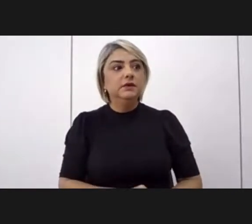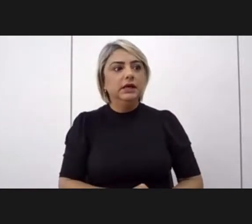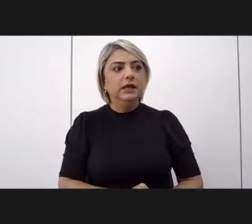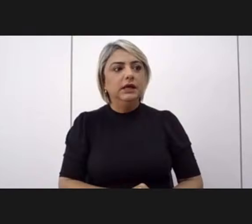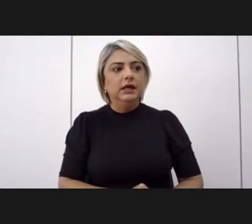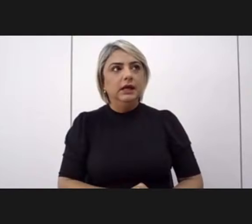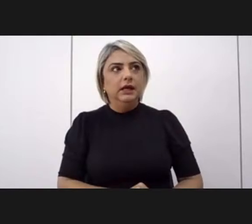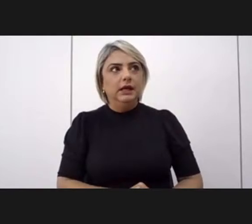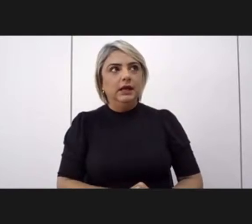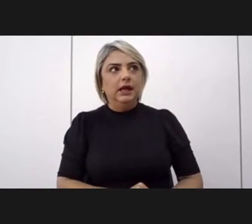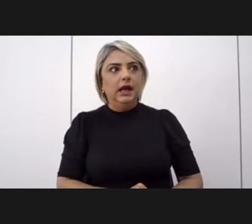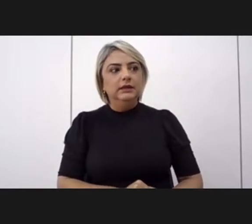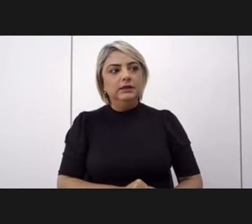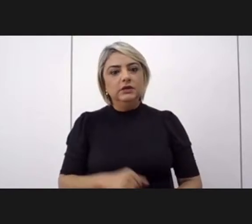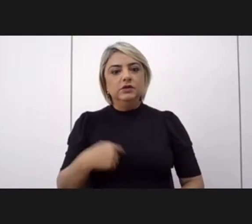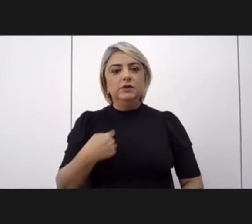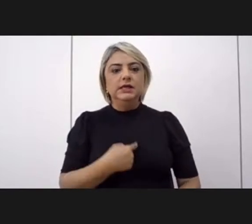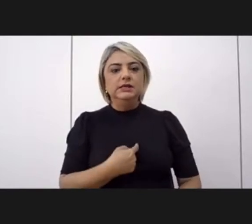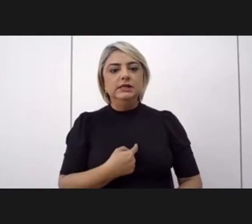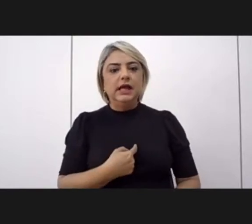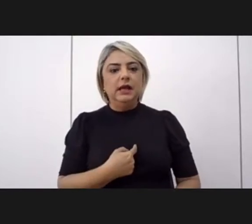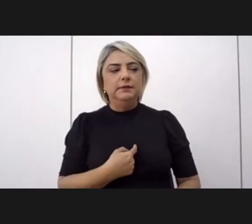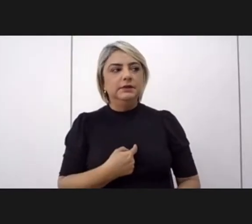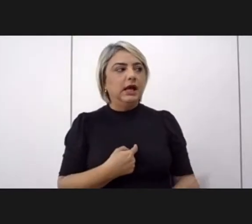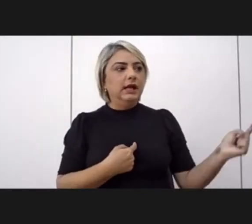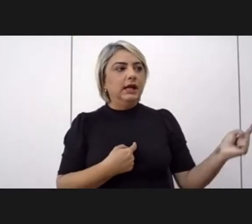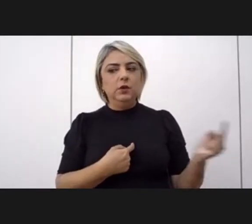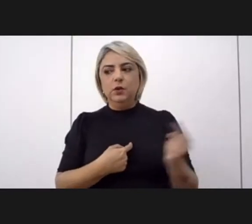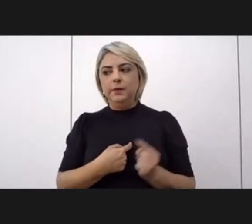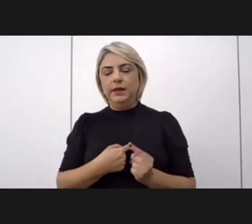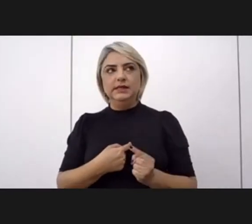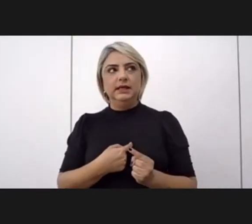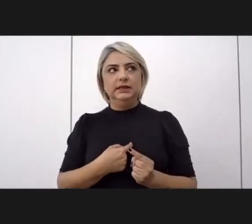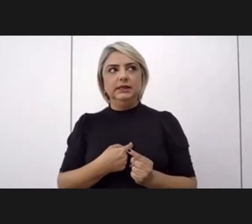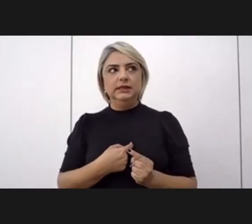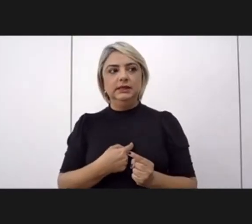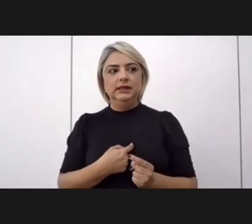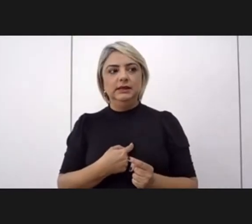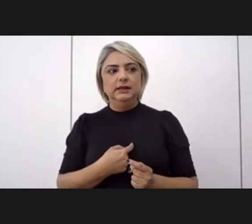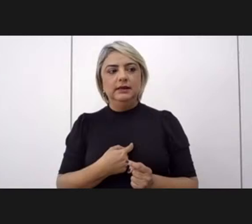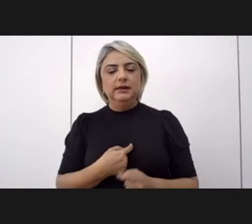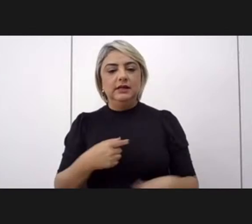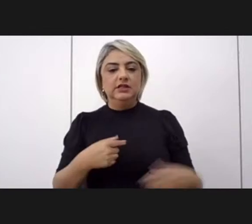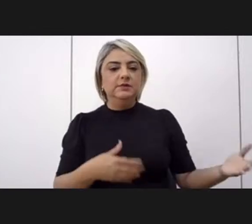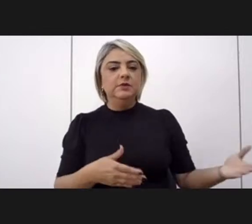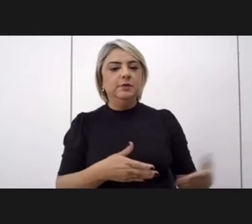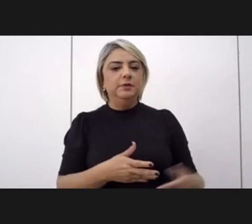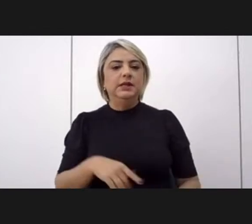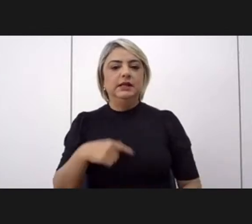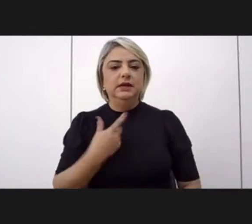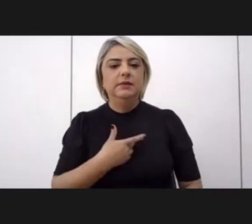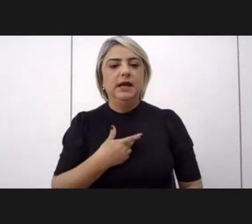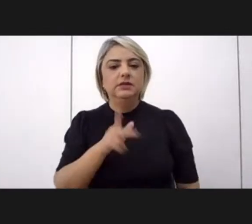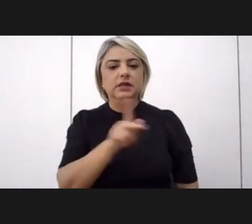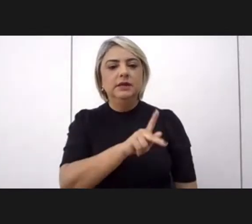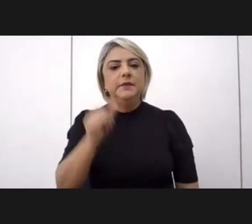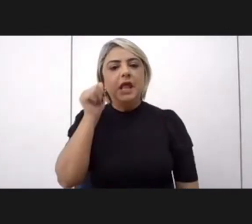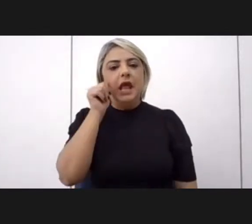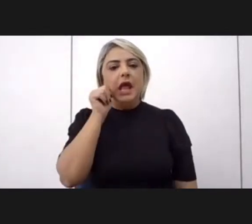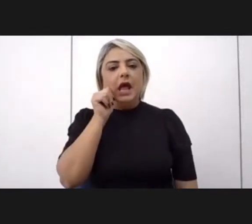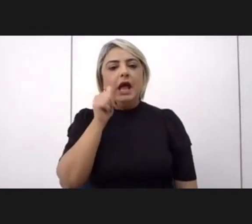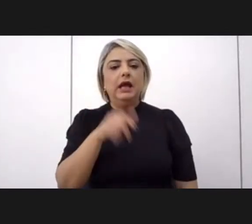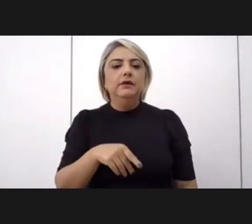that unfortunately, Professor Carla Tomazini could not be with us today due